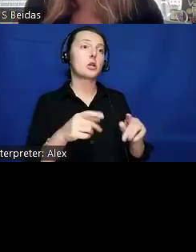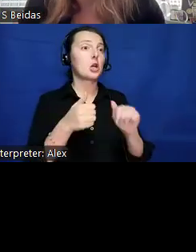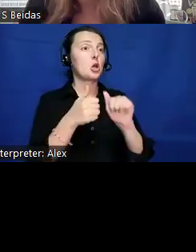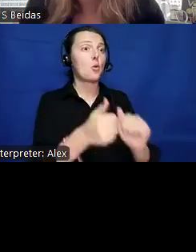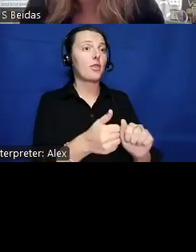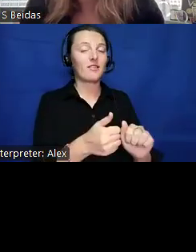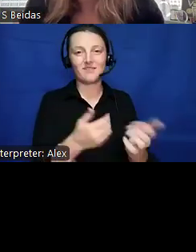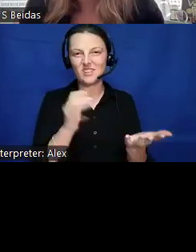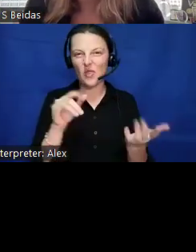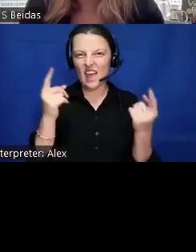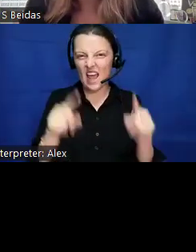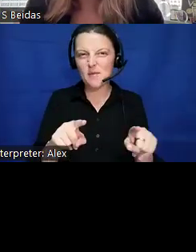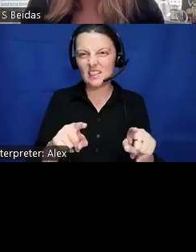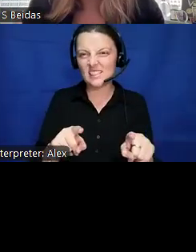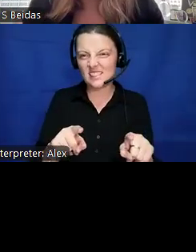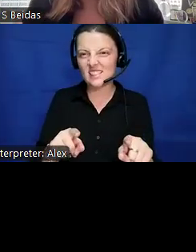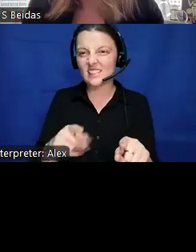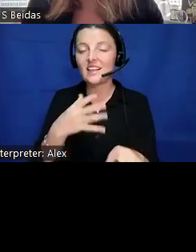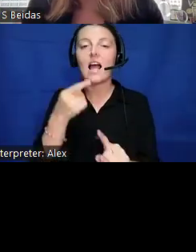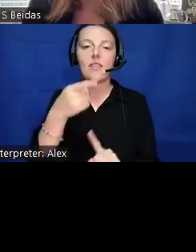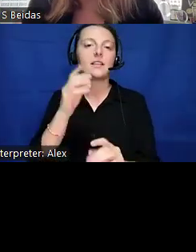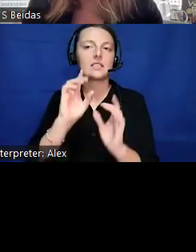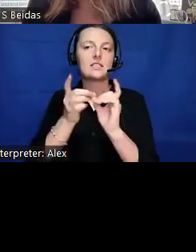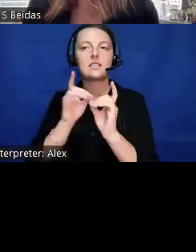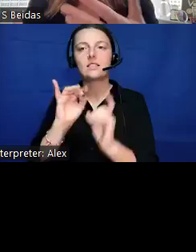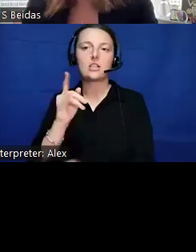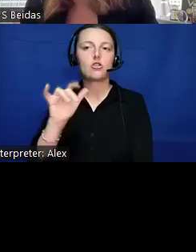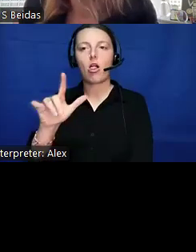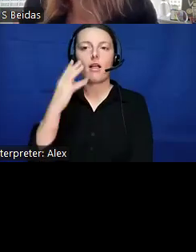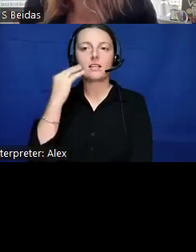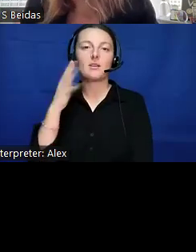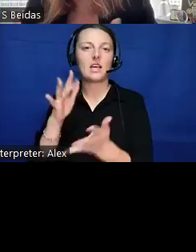what this digital digital